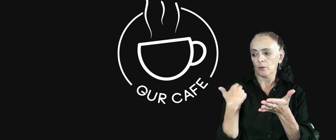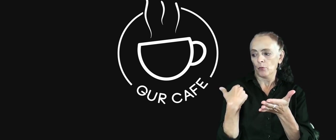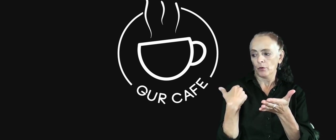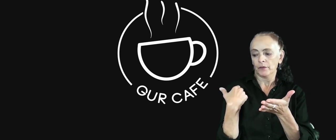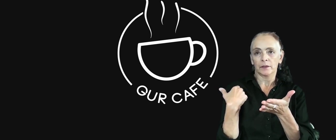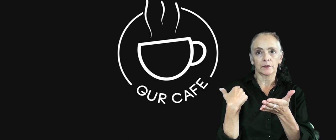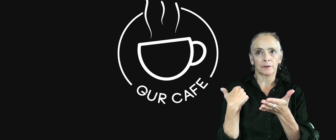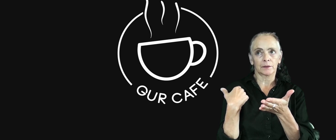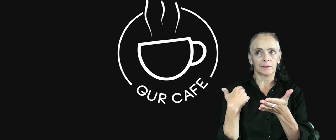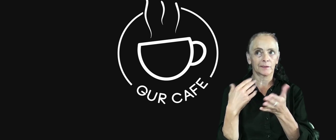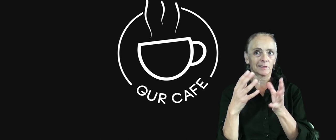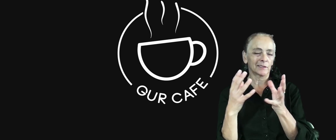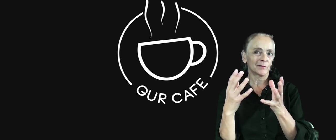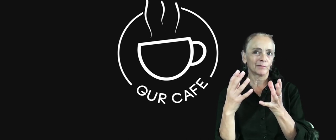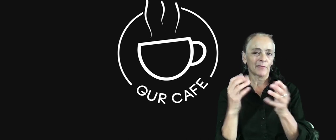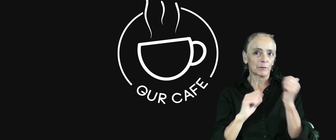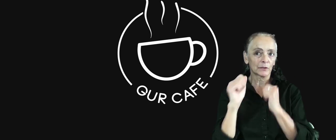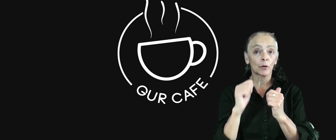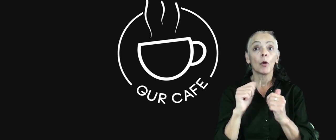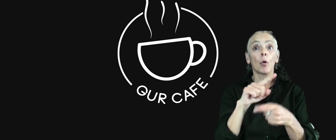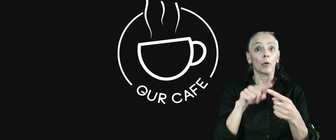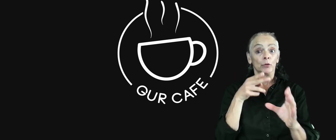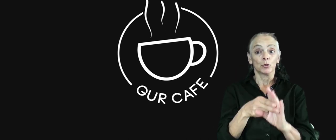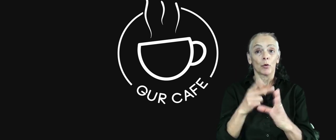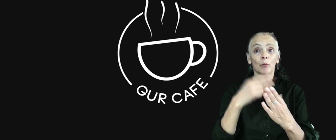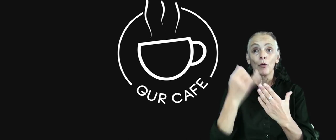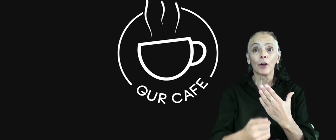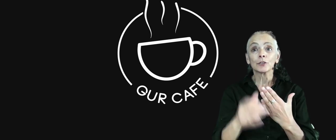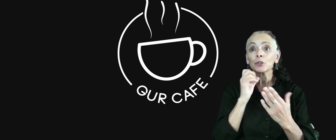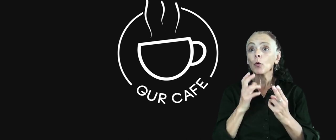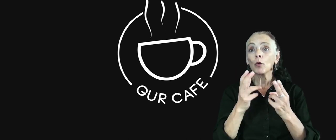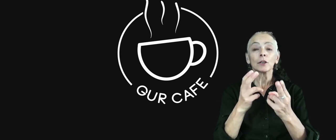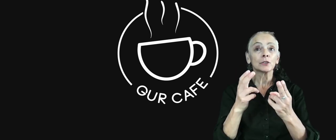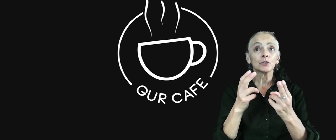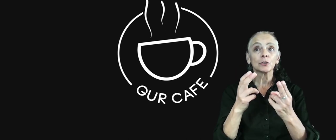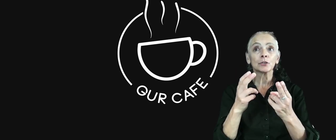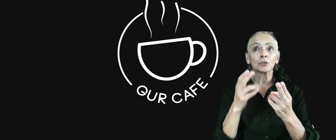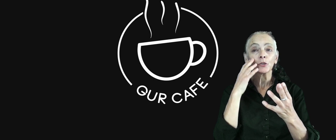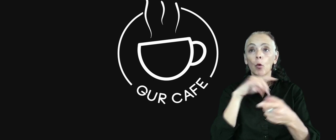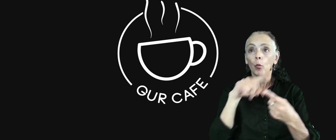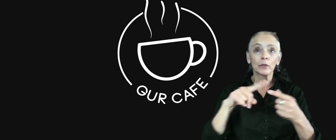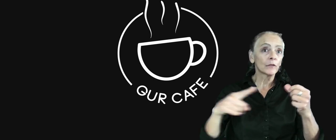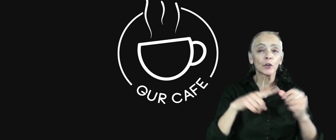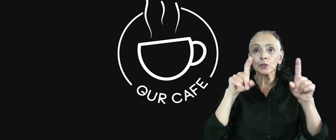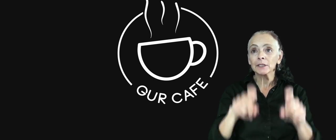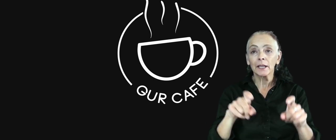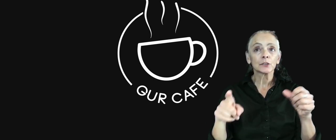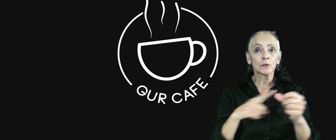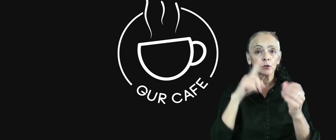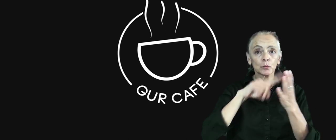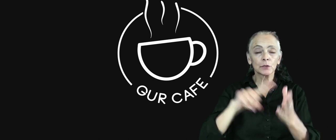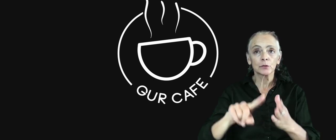But when you join the project, don't rush to know when you are going to do your first test or your first piece of